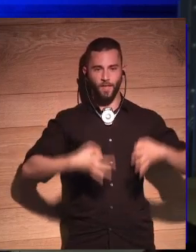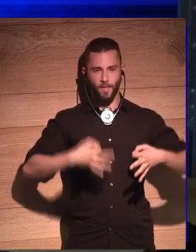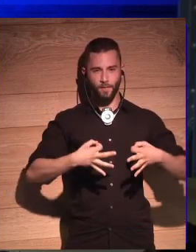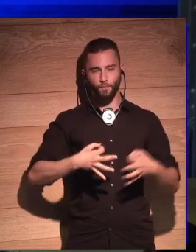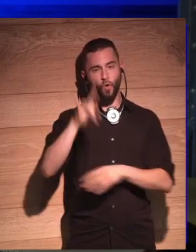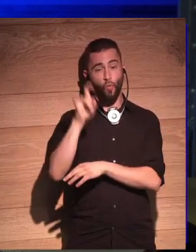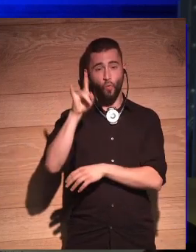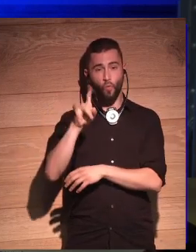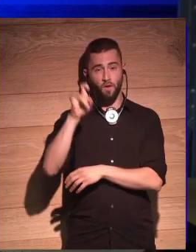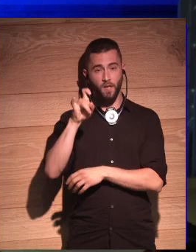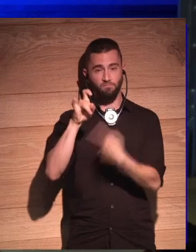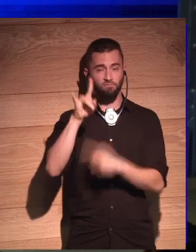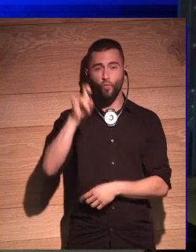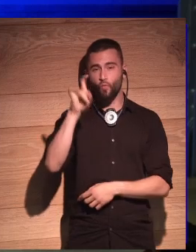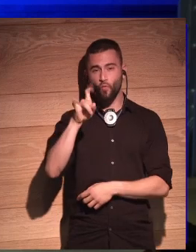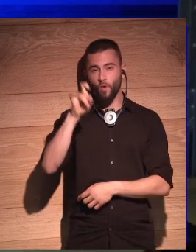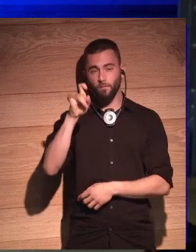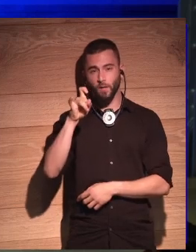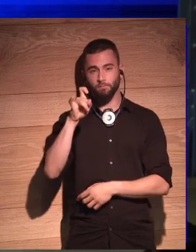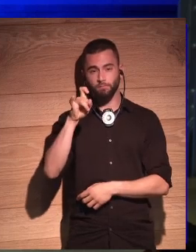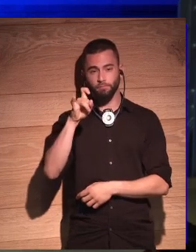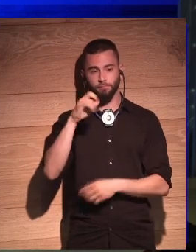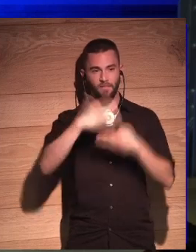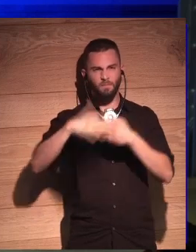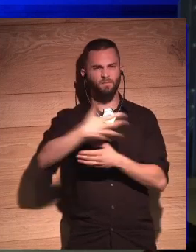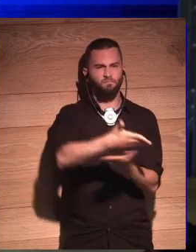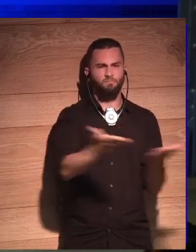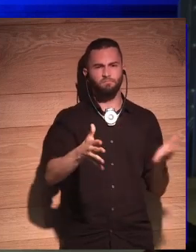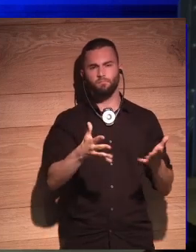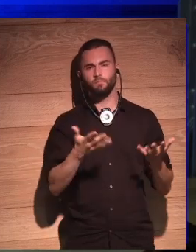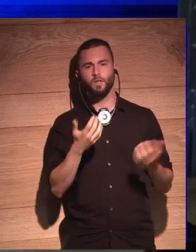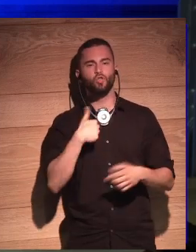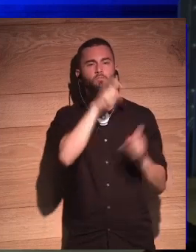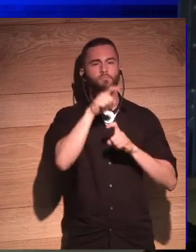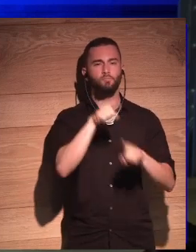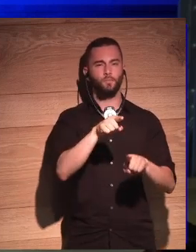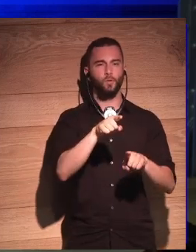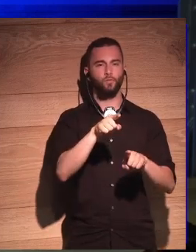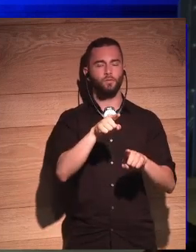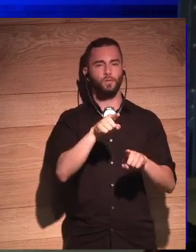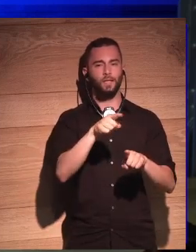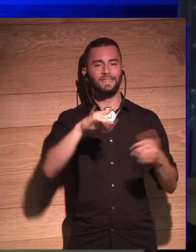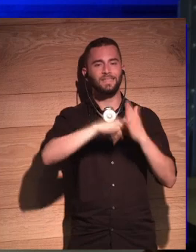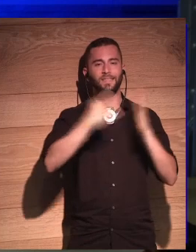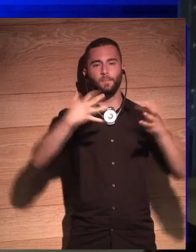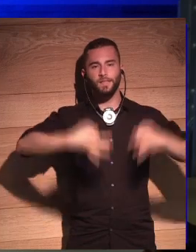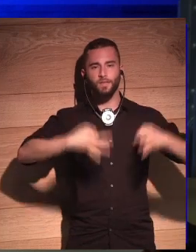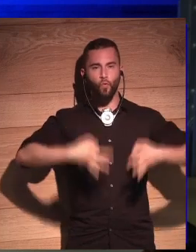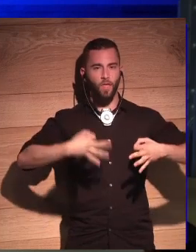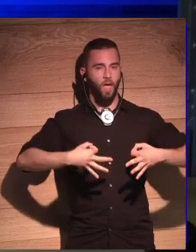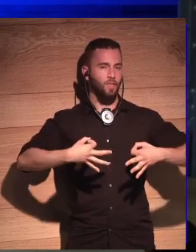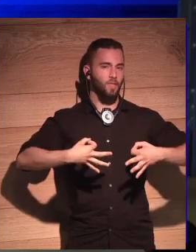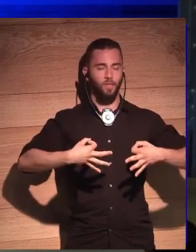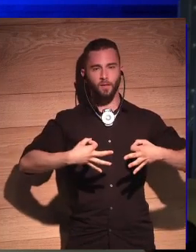safety. Wi-Fi is always broadcasting and outside any limitations. So what types